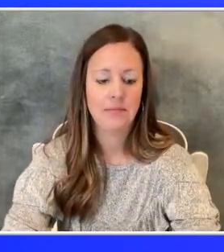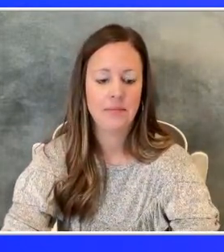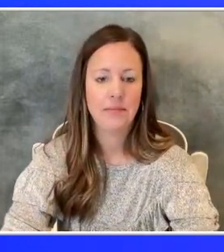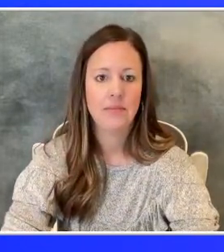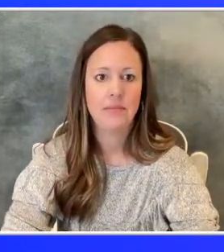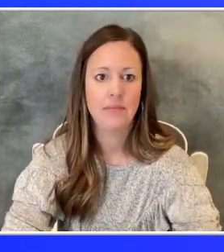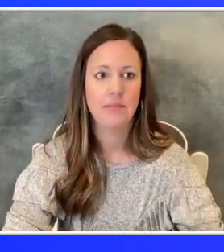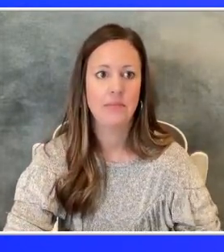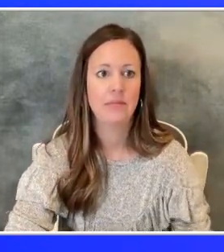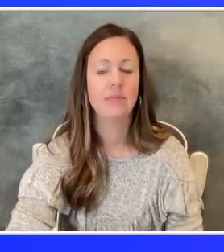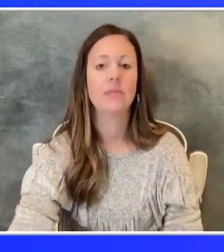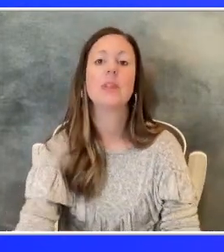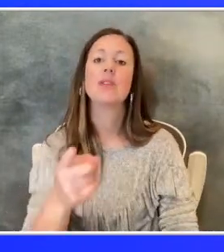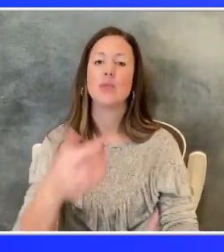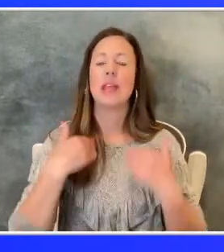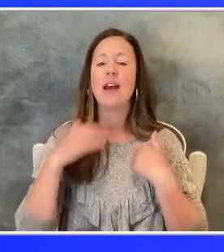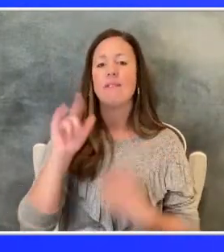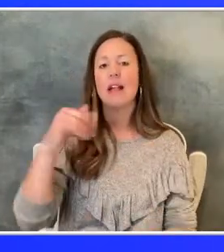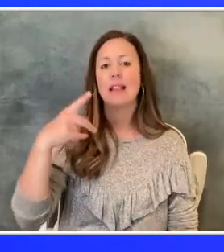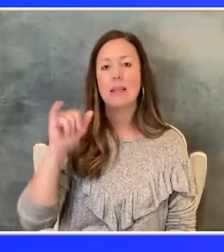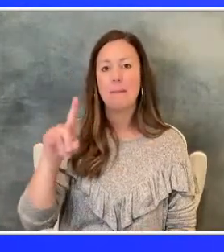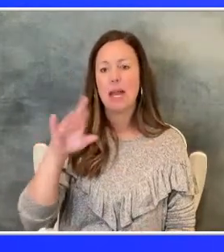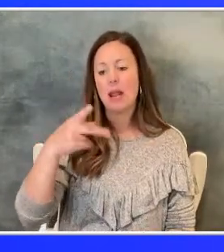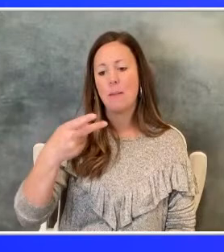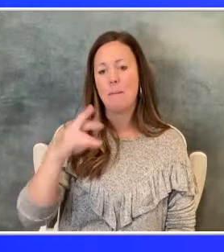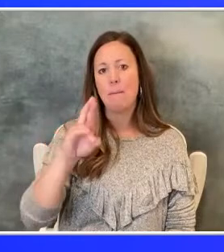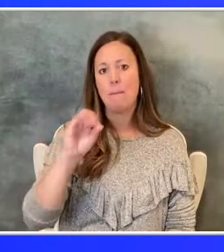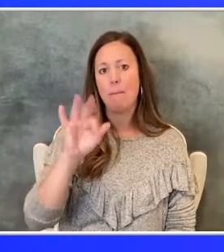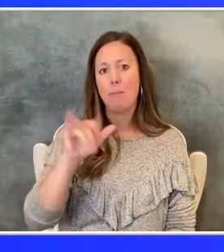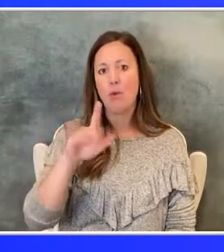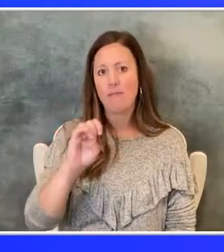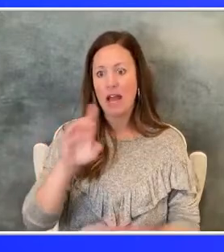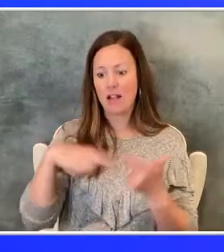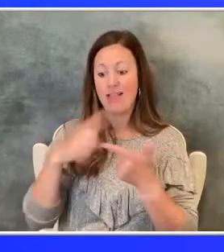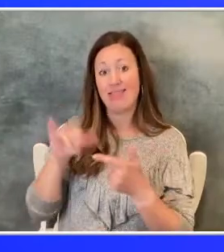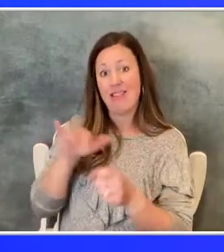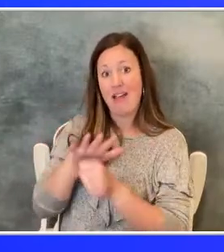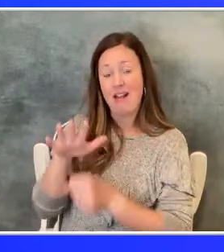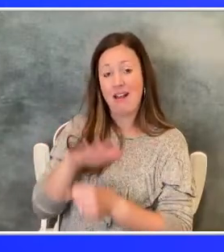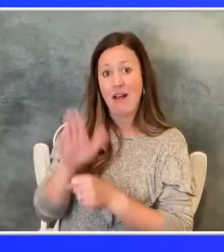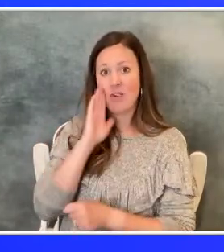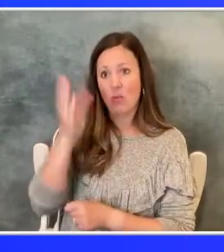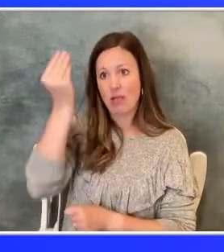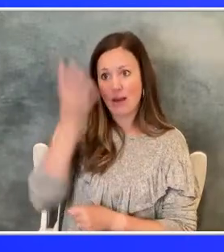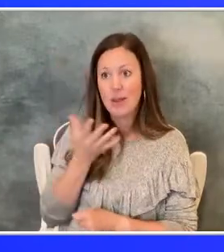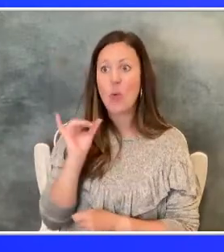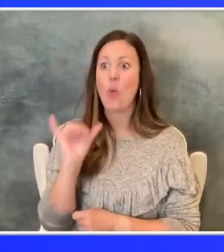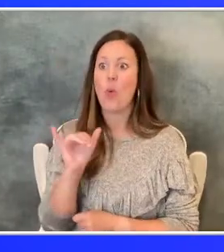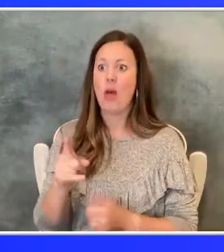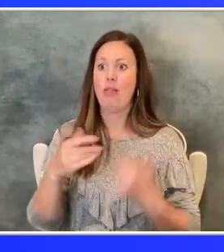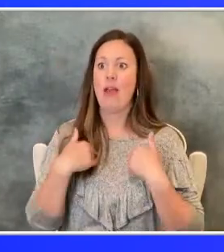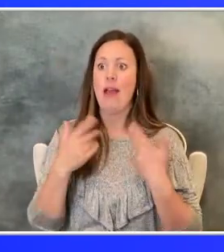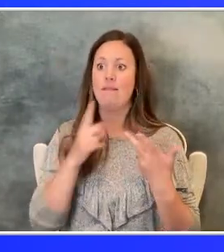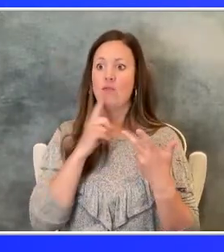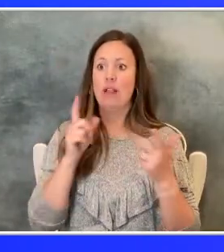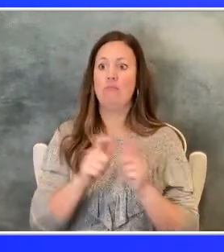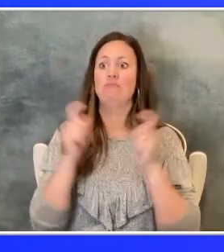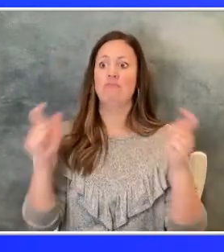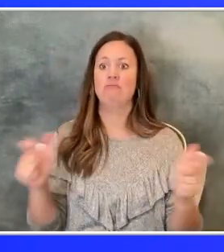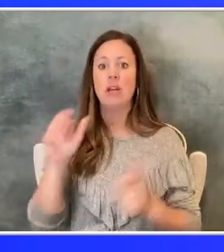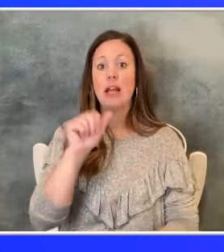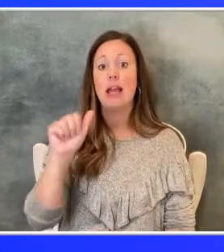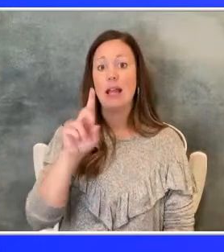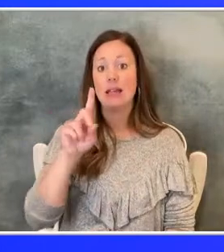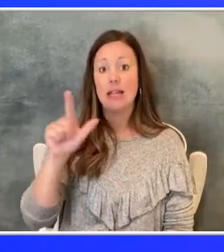get a lipoprotein A, but the lipid profile is enough because that tells me that there's a high LDL cholesterol, and we take it